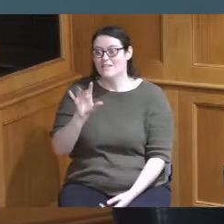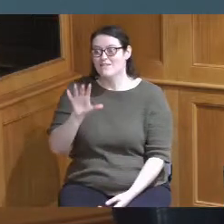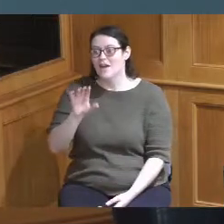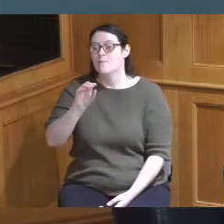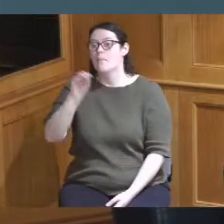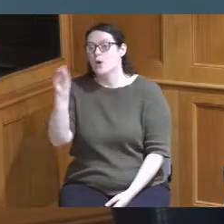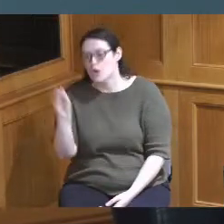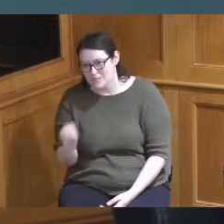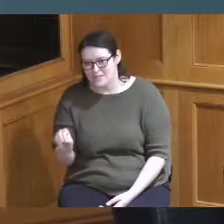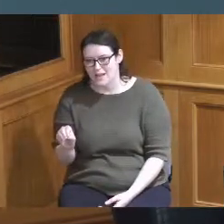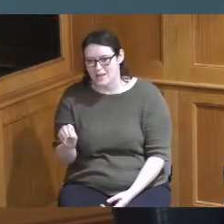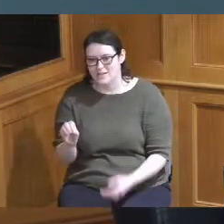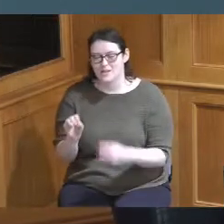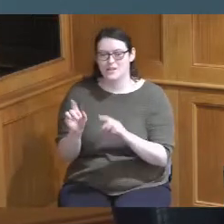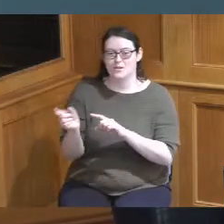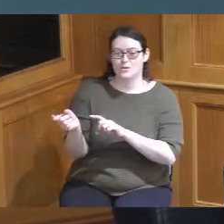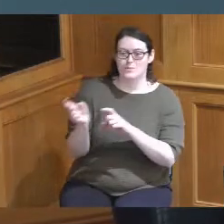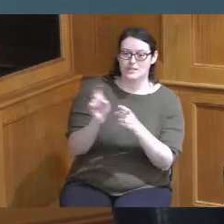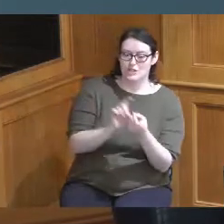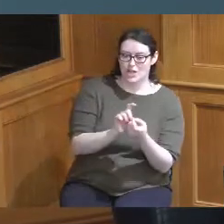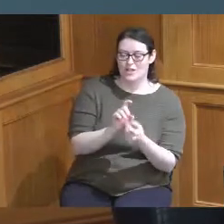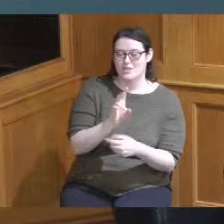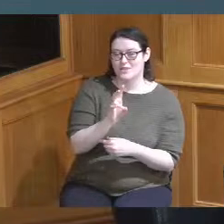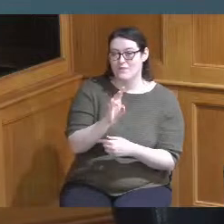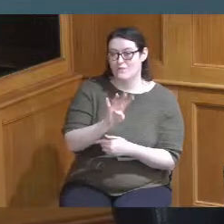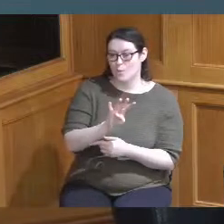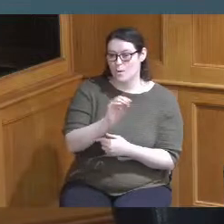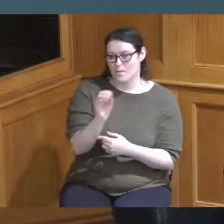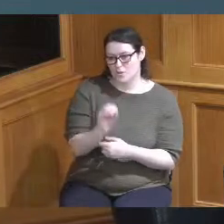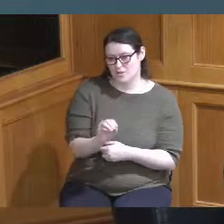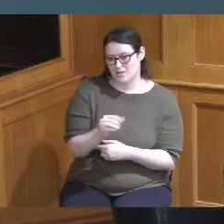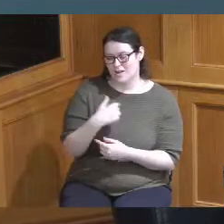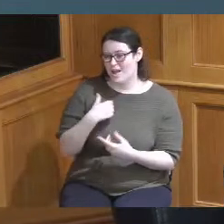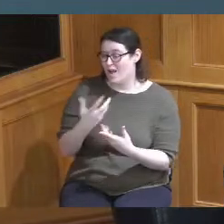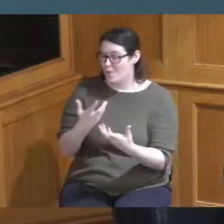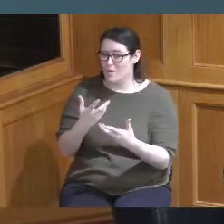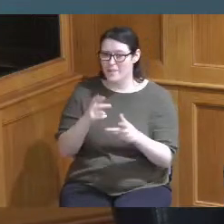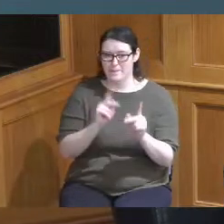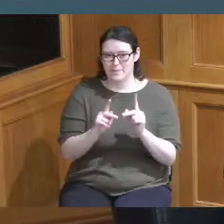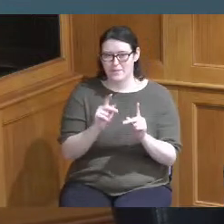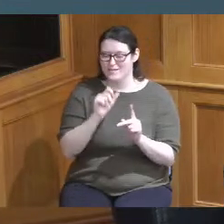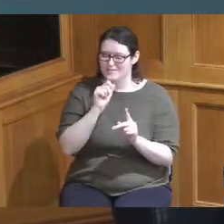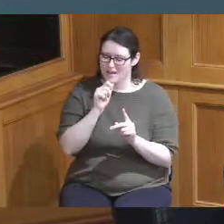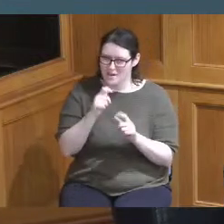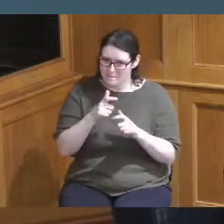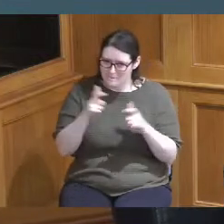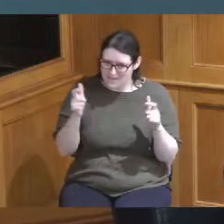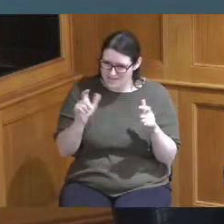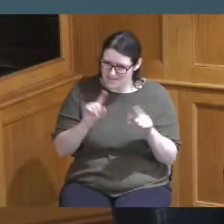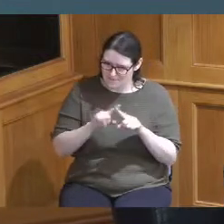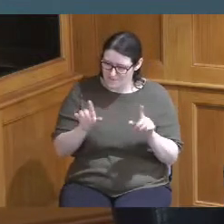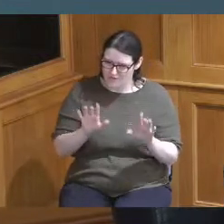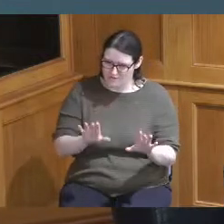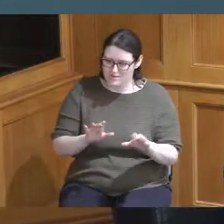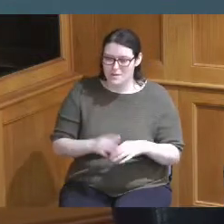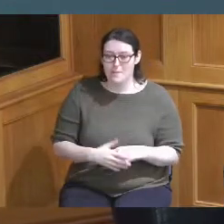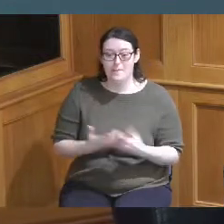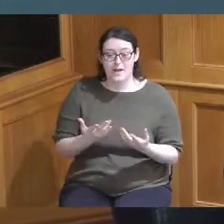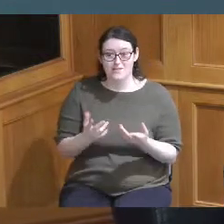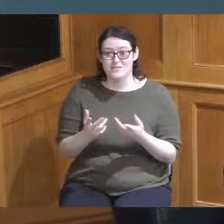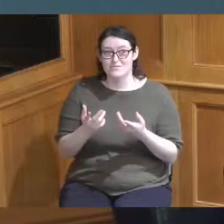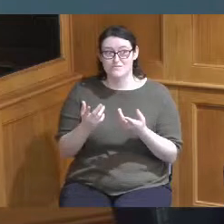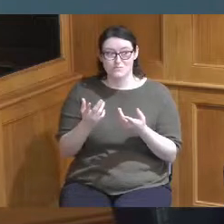to 74%. I want the people, and that's not a major difference, but what I do want the people to